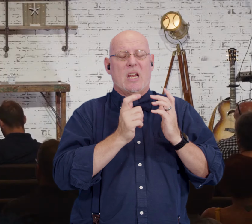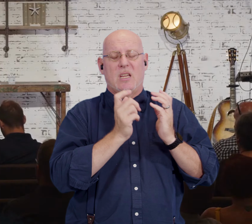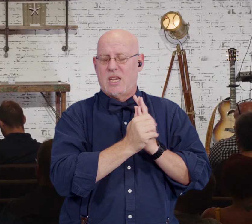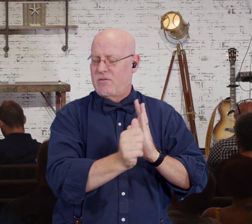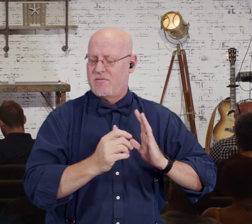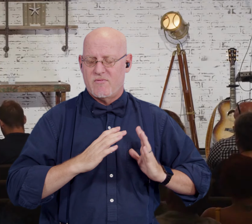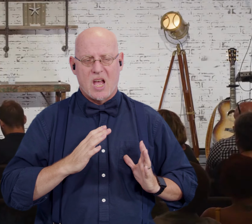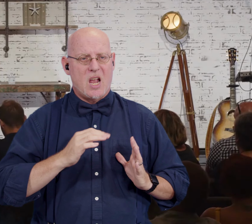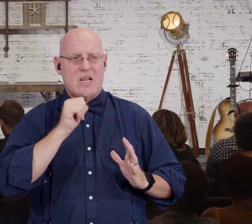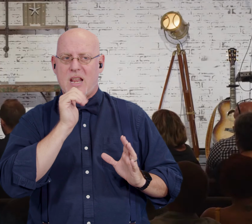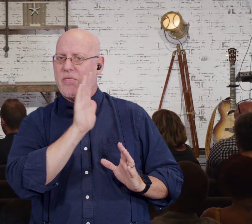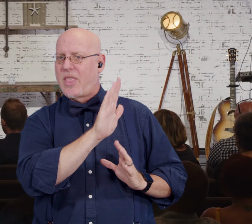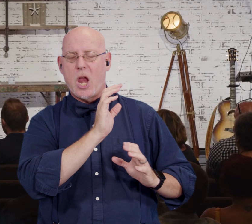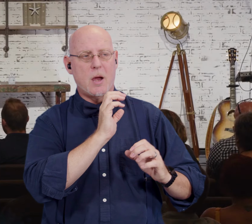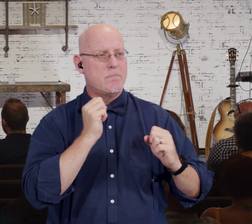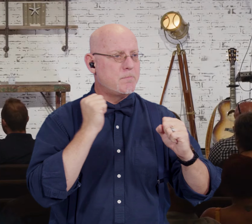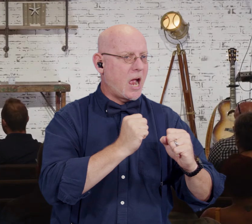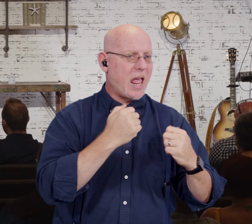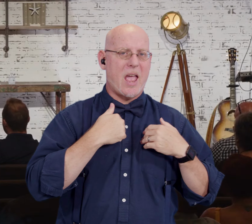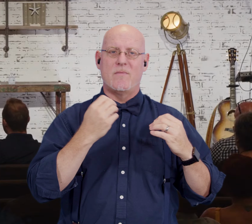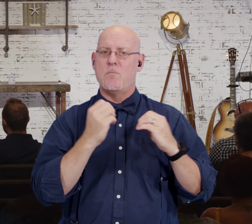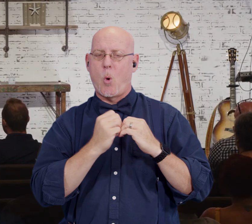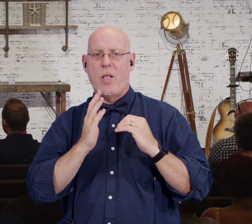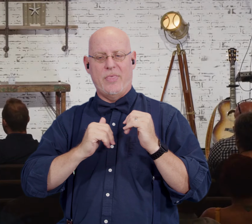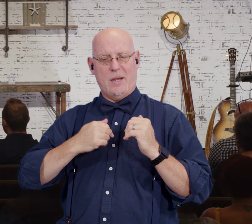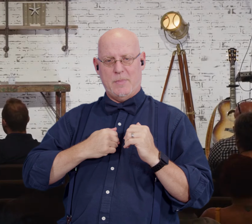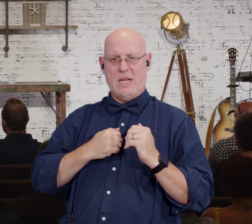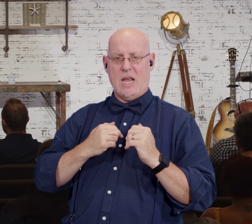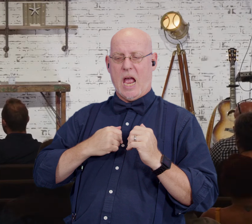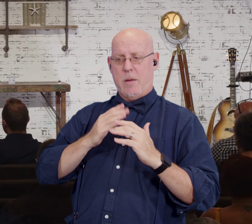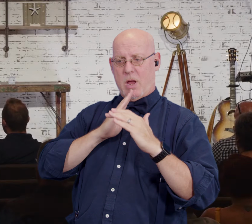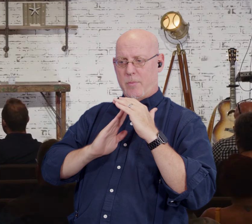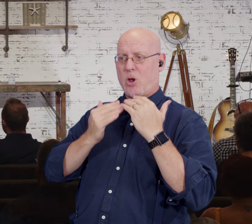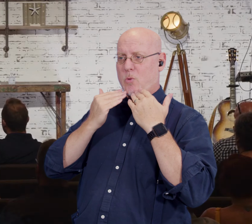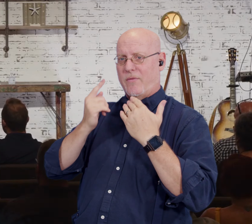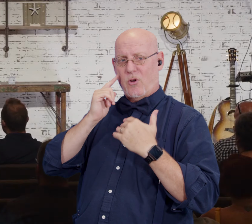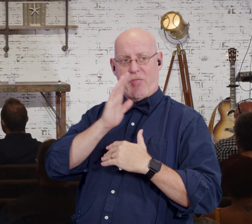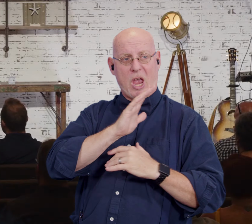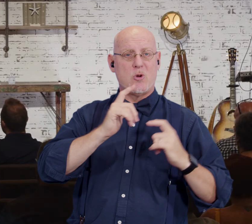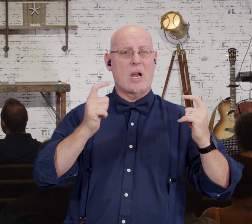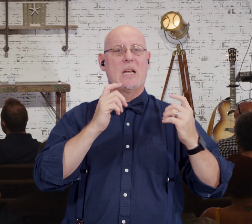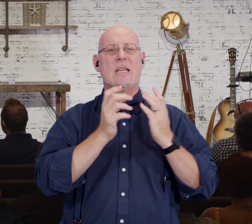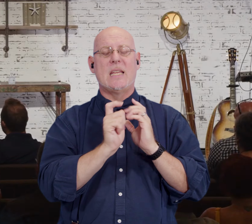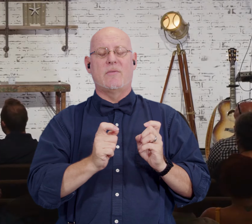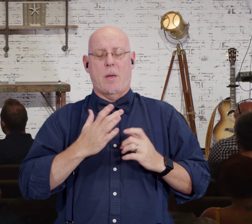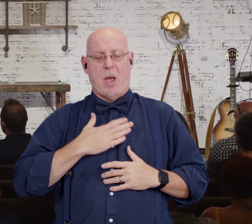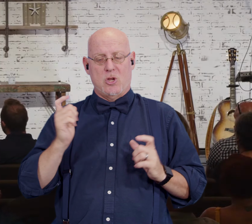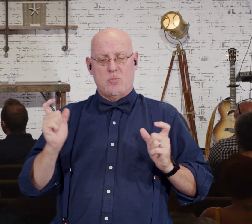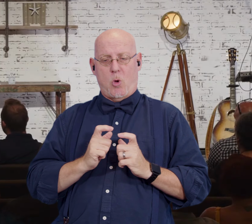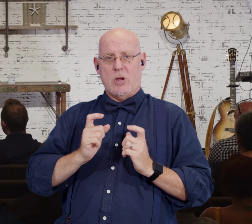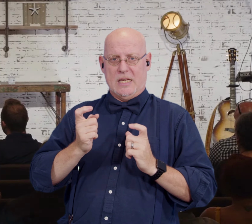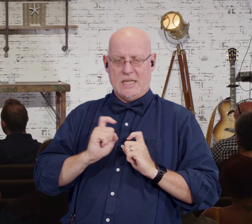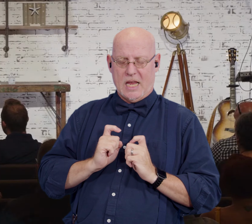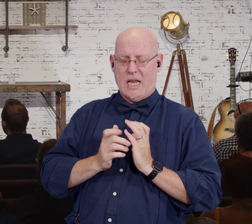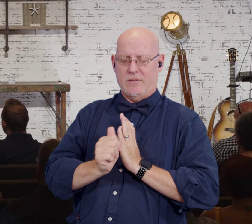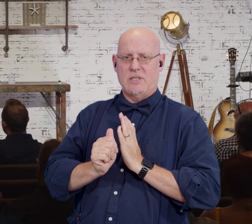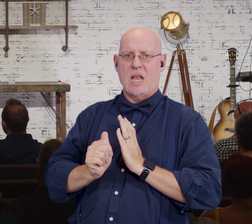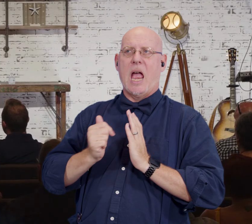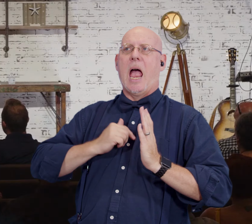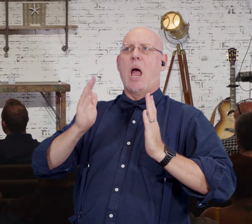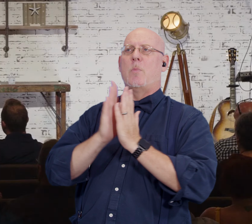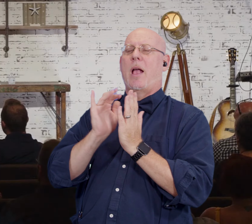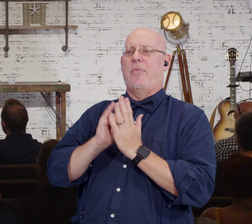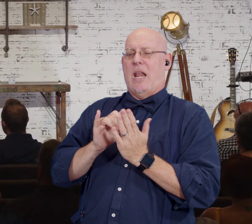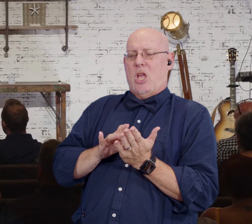greater gifts, very well. That is not in their power to have greater gifts, nor in mine. I am humbly grateful for their greater gifts and my smaller ones. I only pray